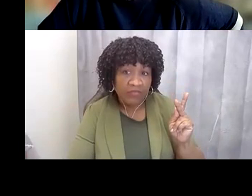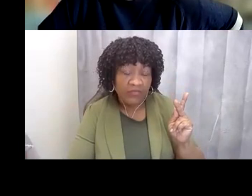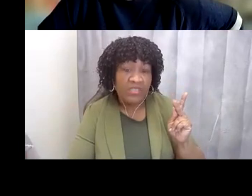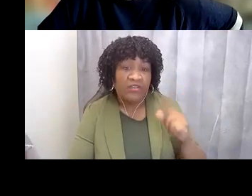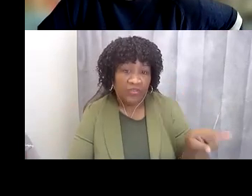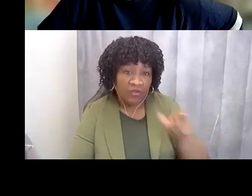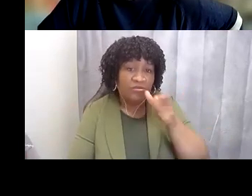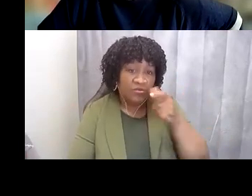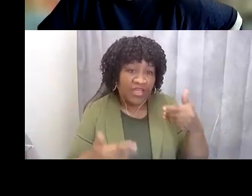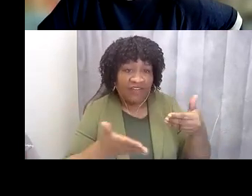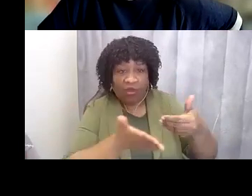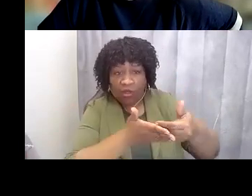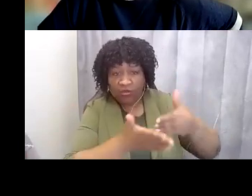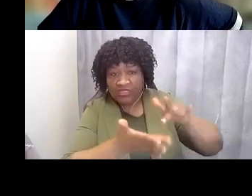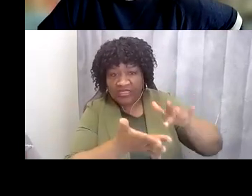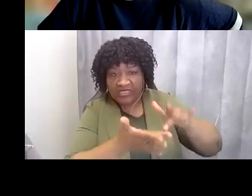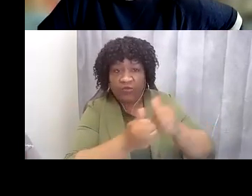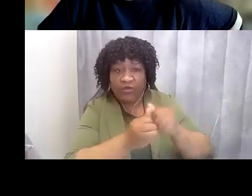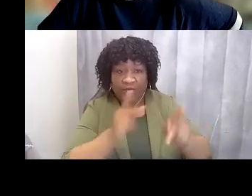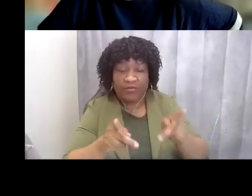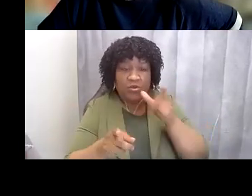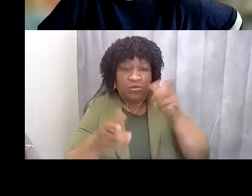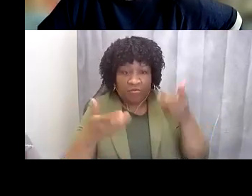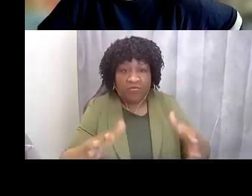those who have had close physical contact with